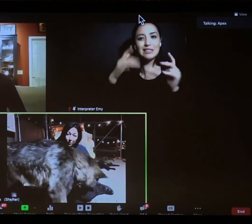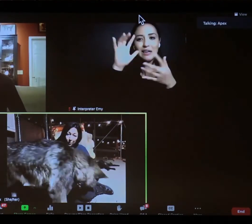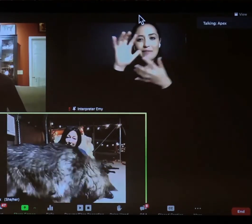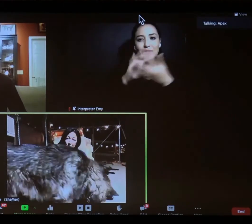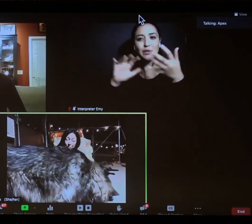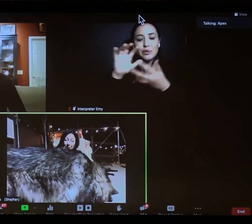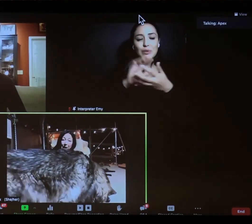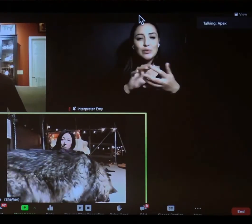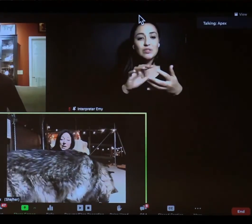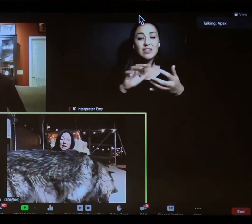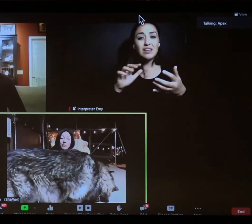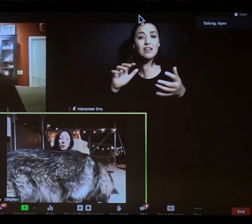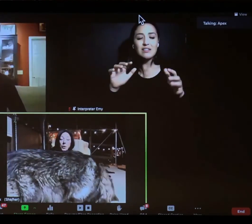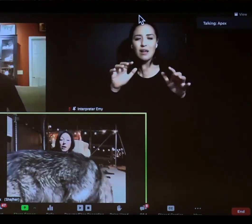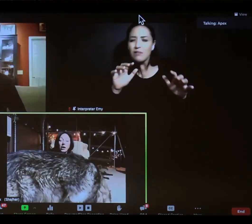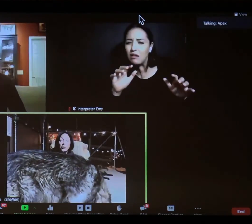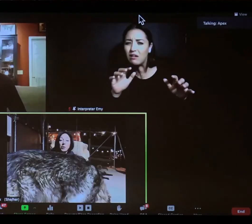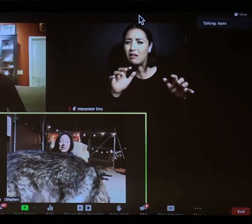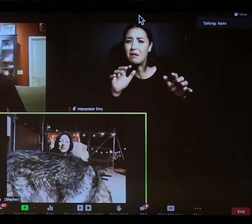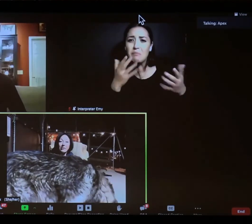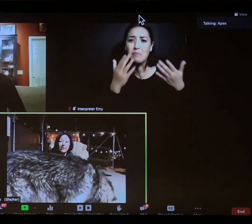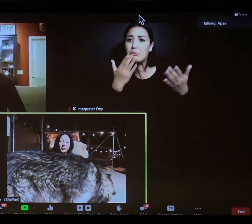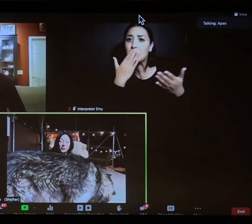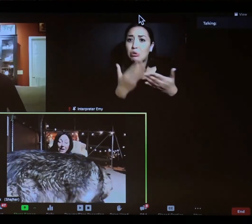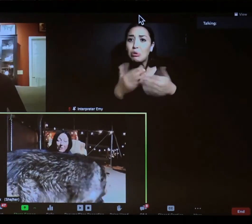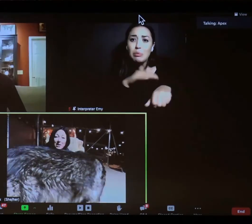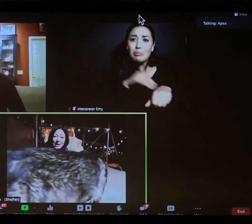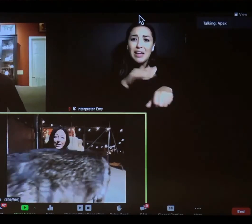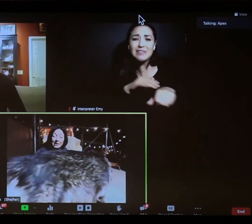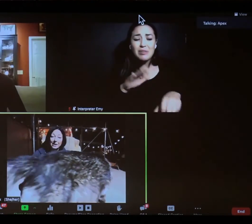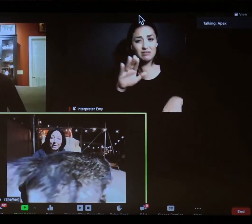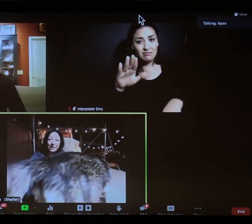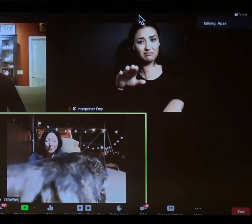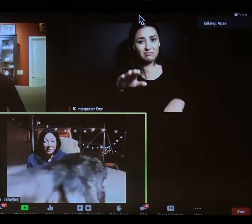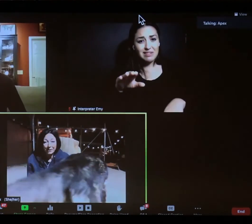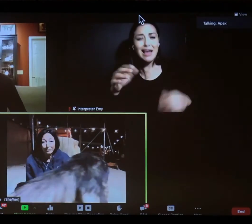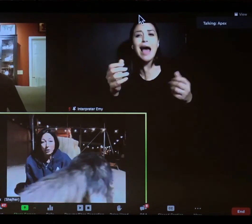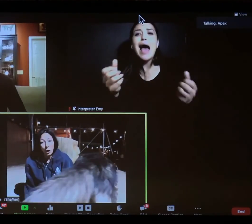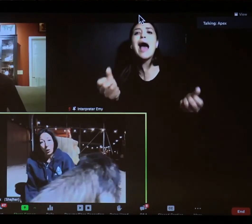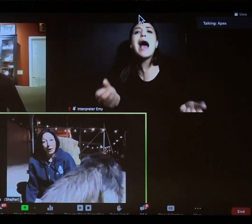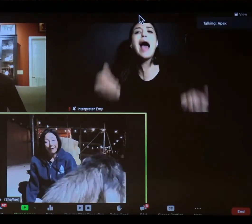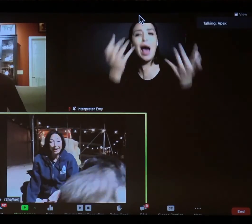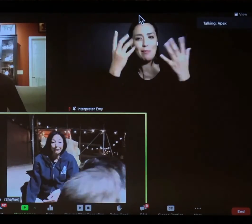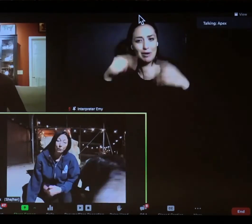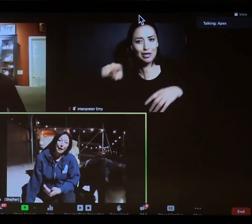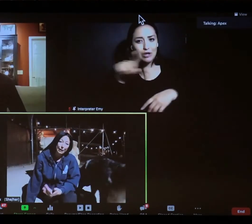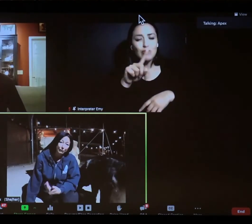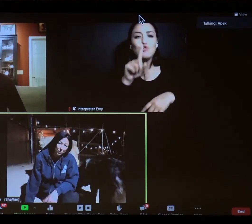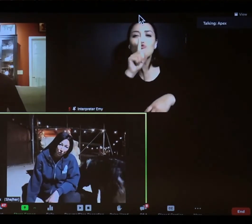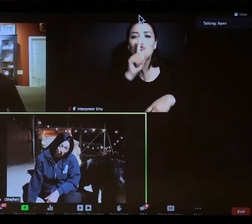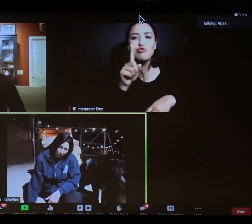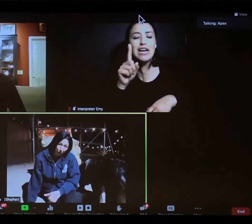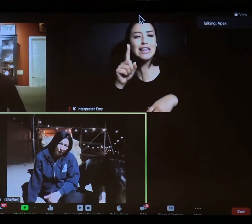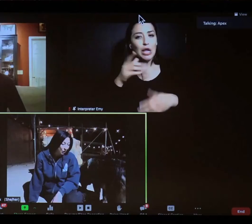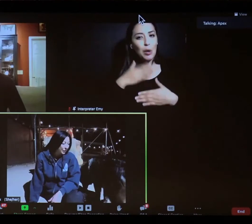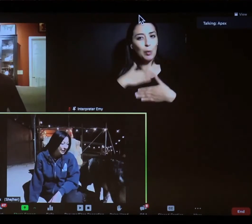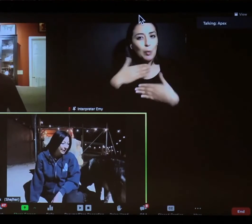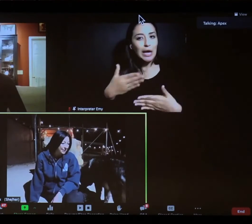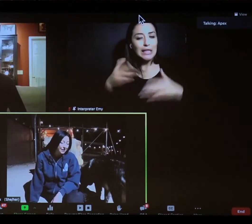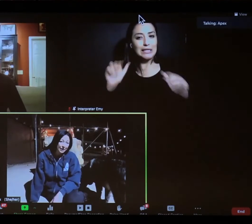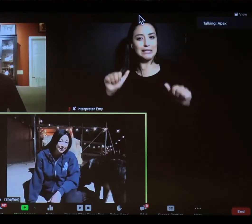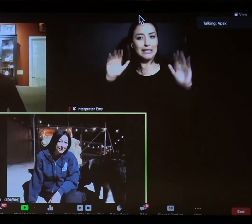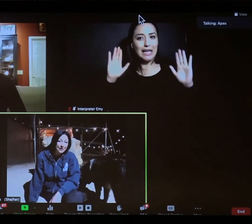pets, but then how many of you are willing to give up your lifestyle and live in the middle of nowhere and have no life to do what we do? And it's